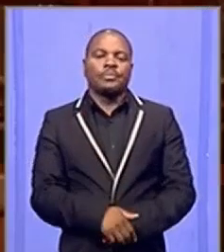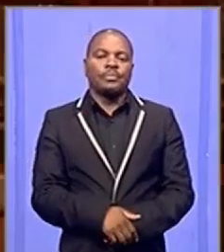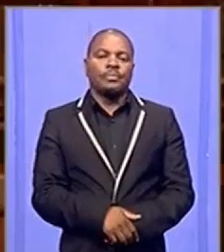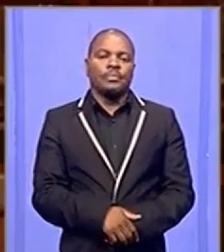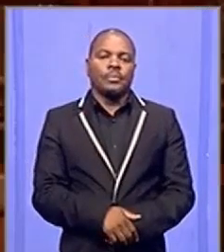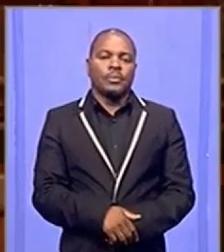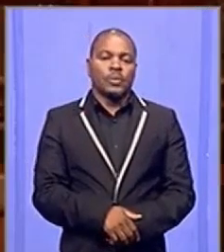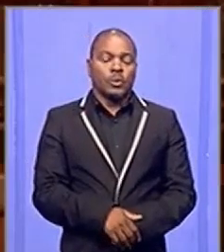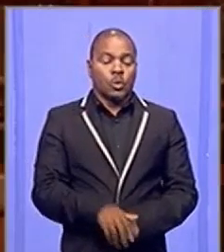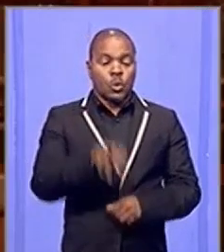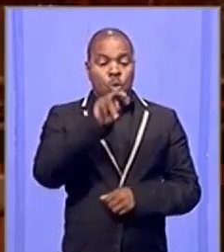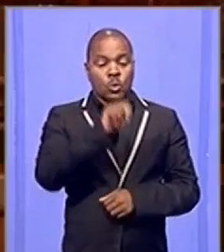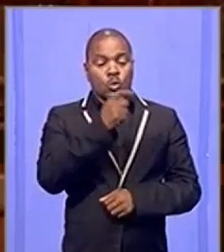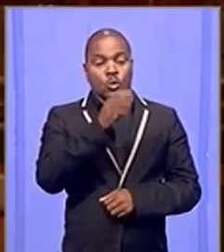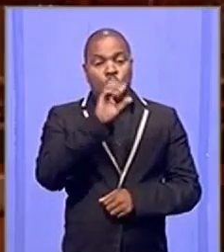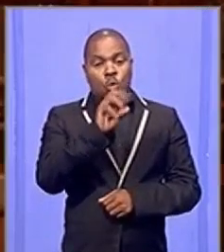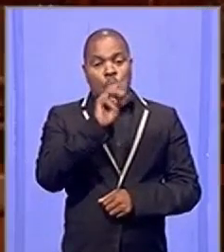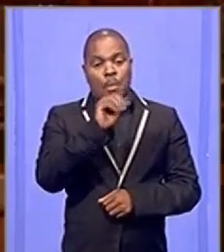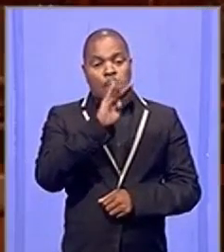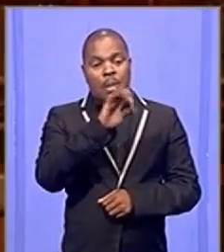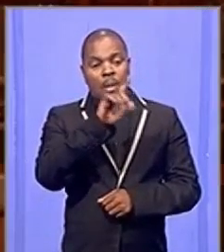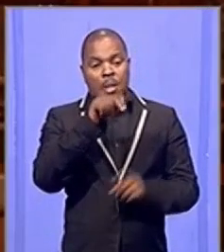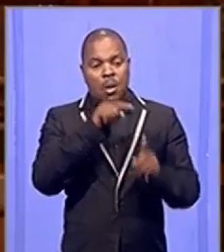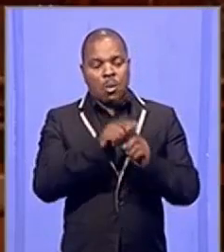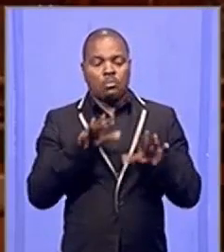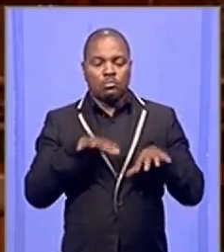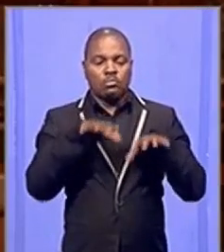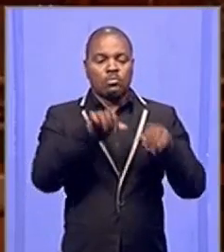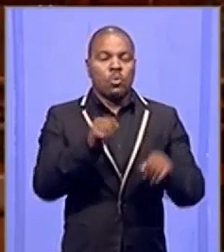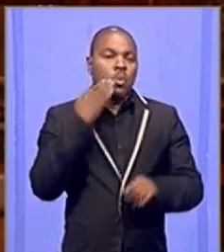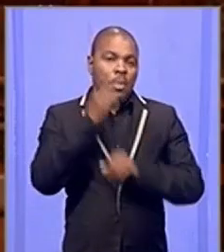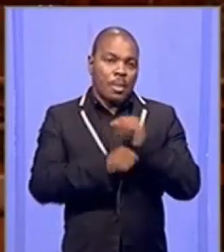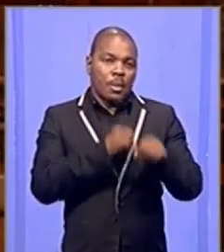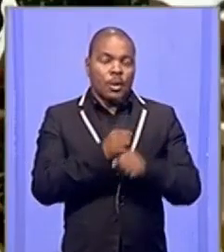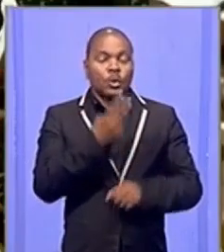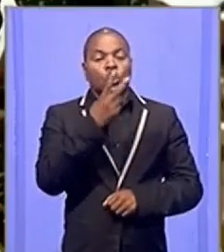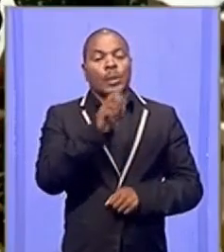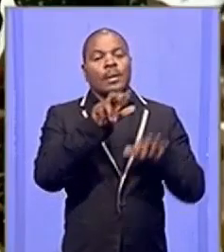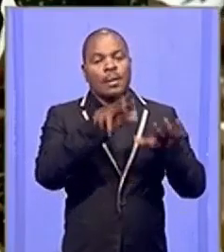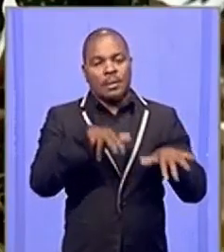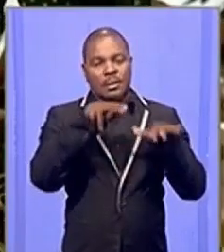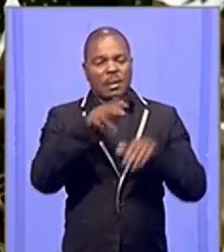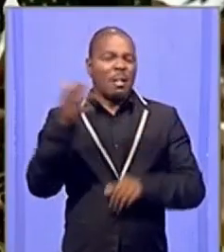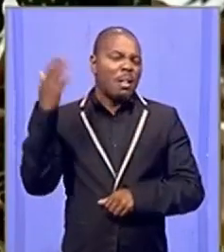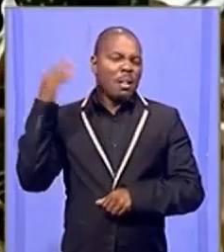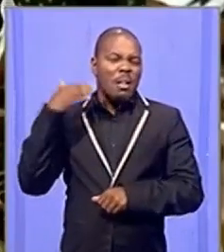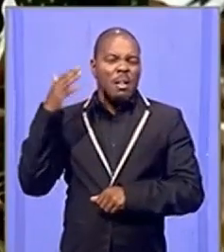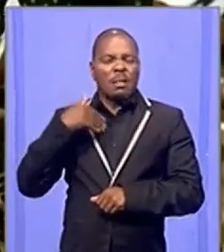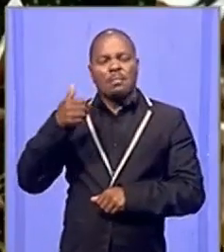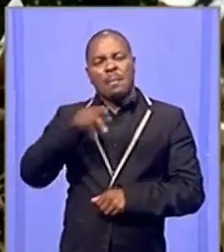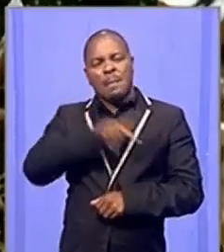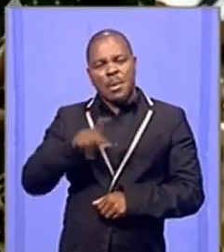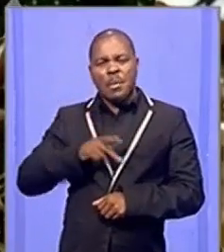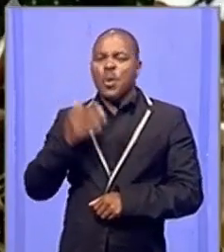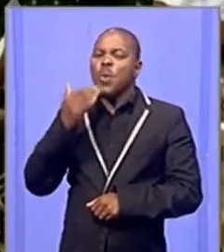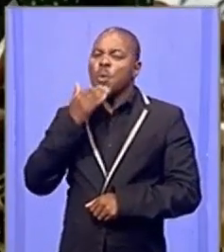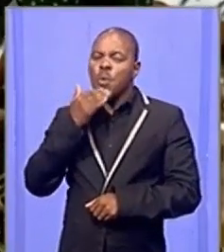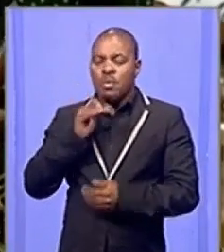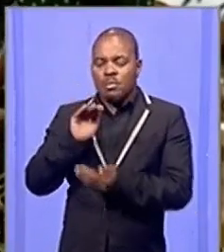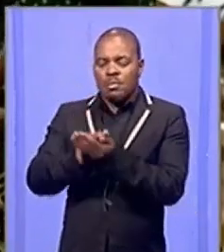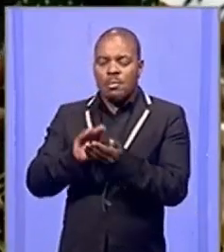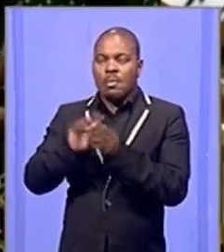Sisi Ntombela o tseile marapo a go nna tonakgolo ka 2018 mo go Ace Magashule yo neng a tlhophilwe go nna mongwaledi kakaretso wa